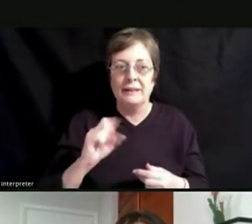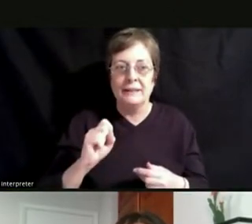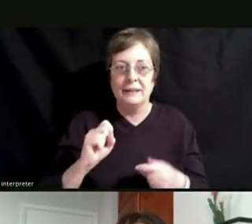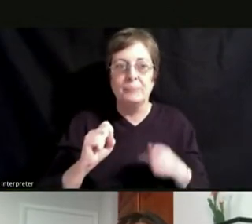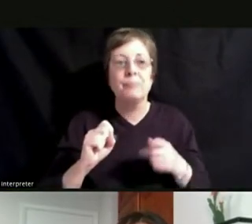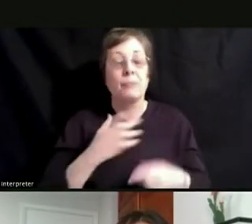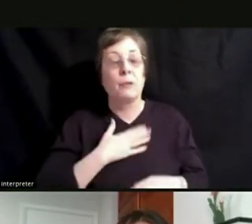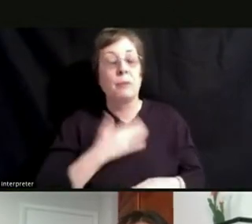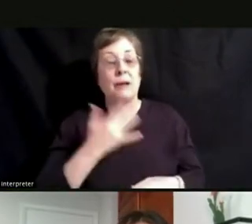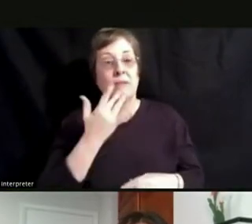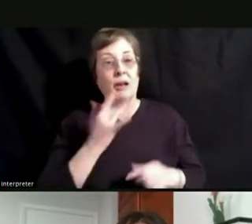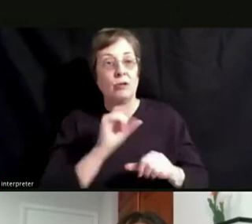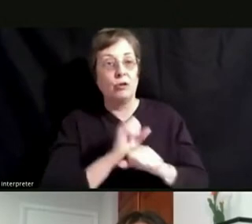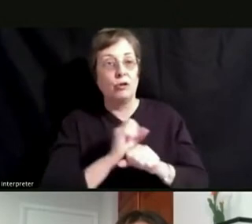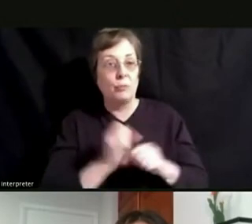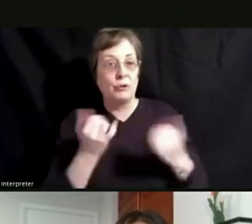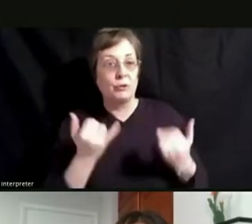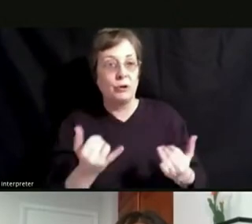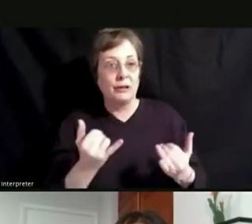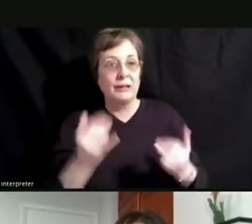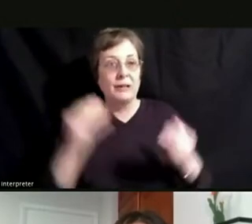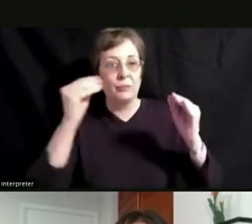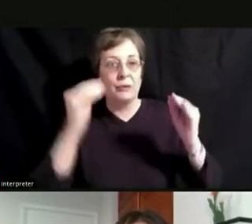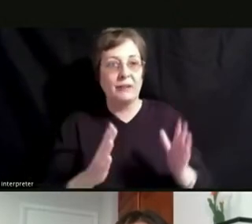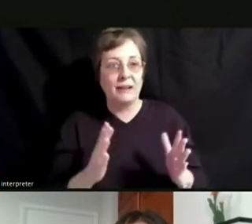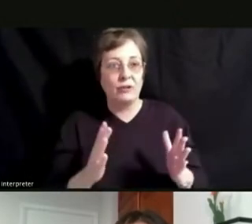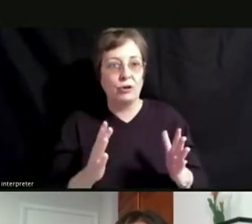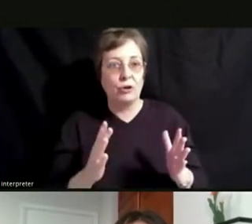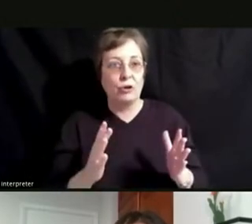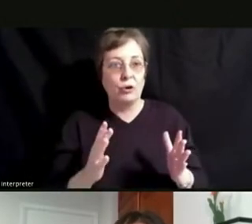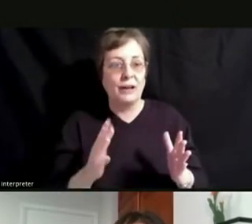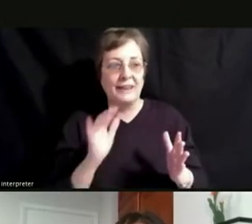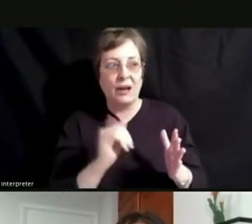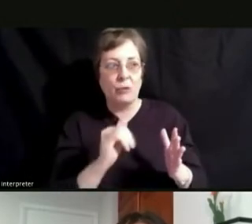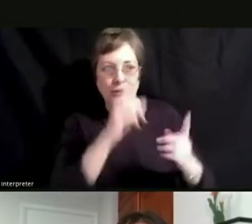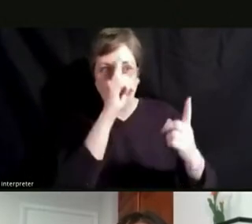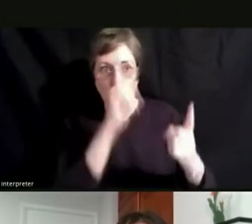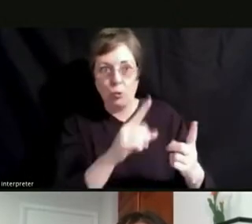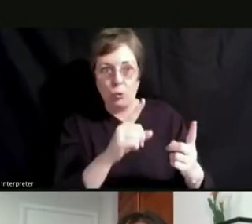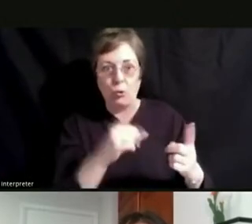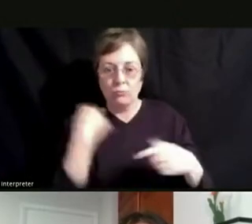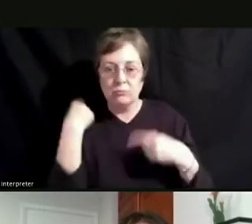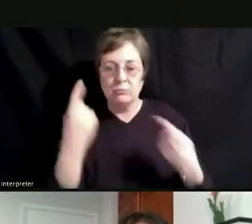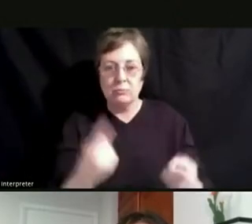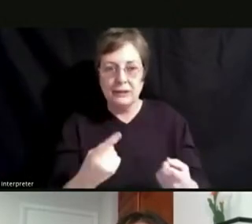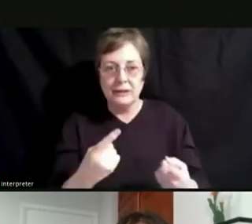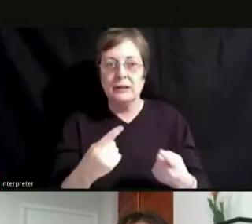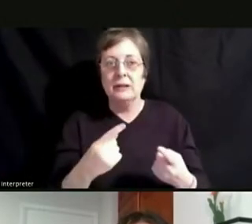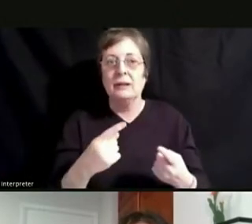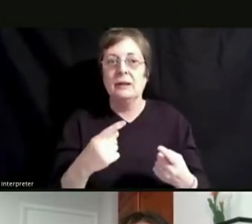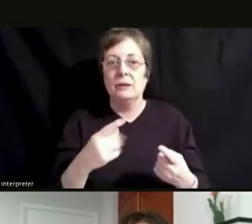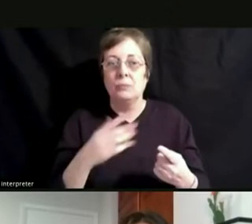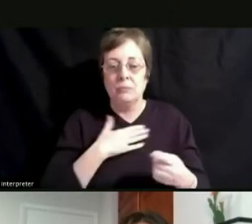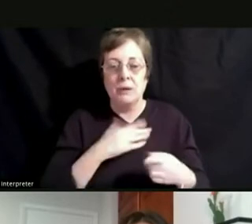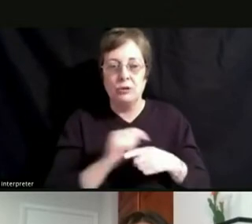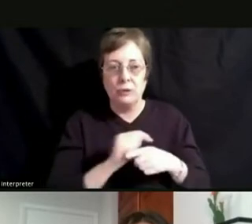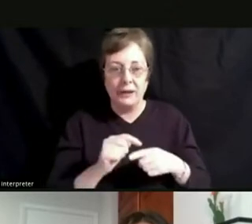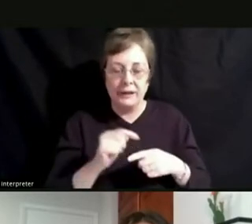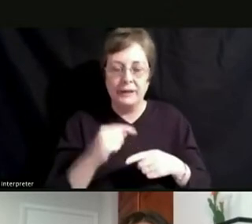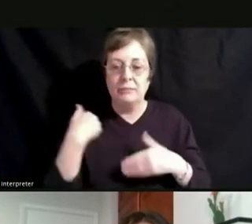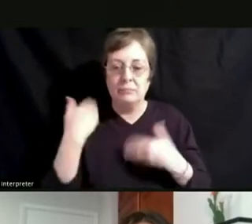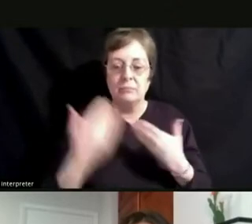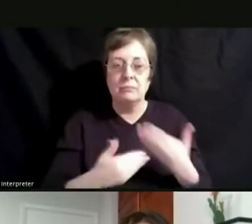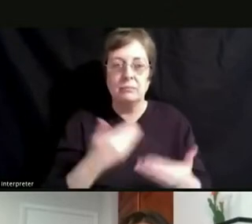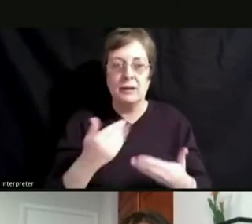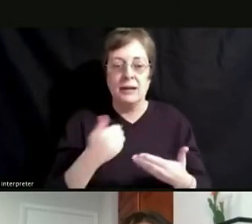job that I'm currently in. So being a professor, that was kind of the end goal for me, going through all of my training at first, and I've been here for about